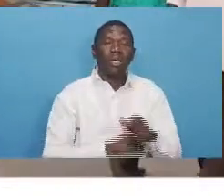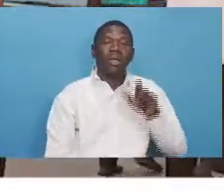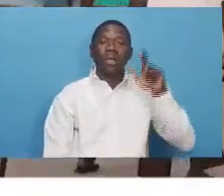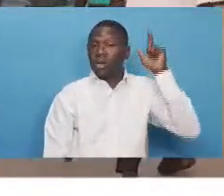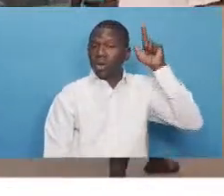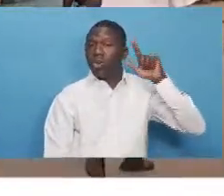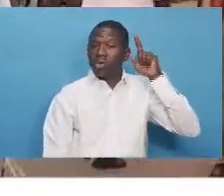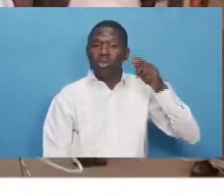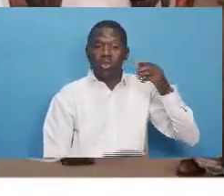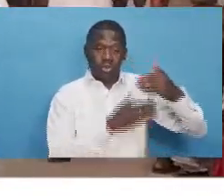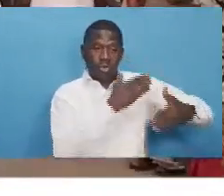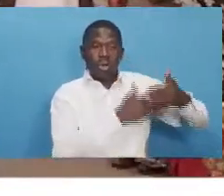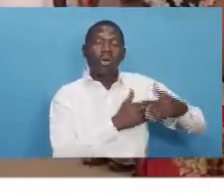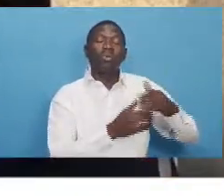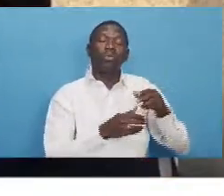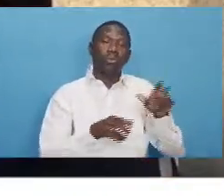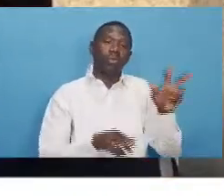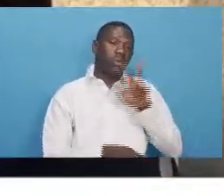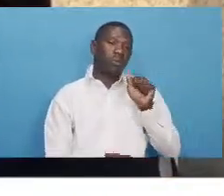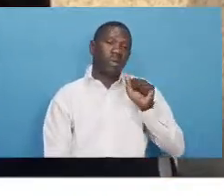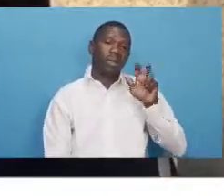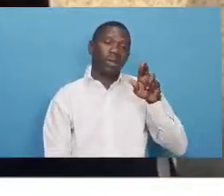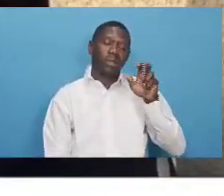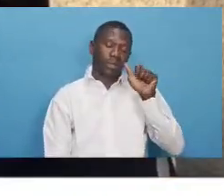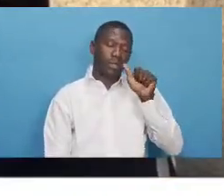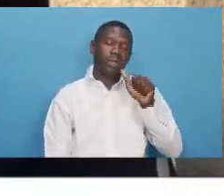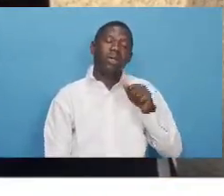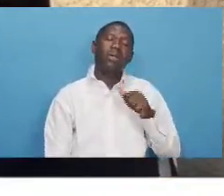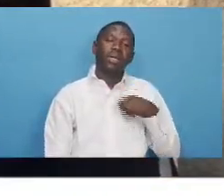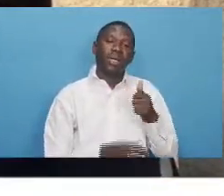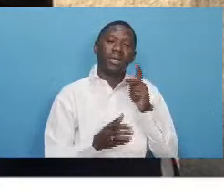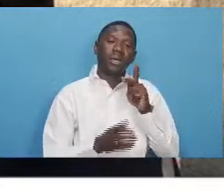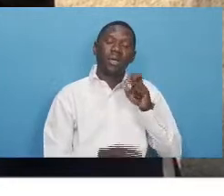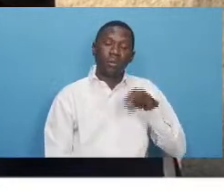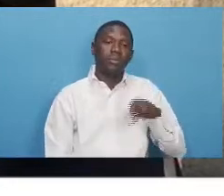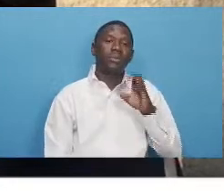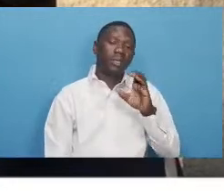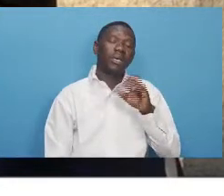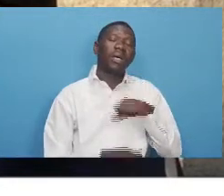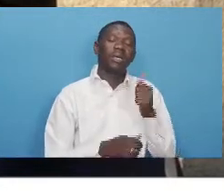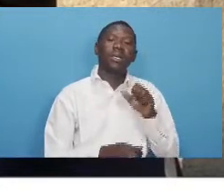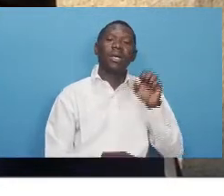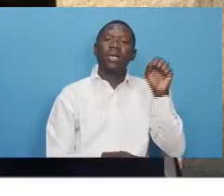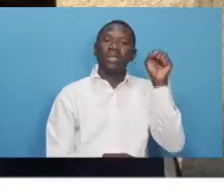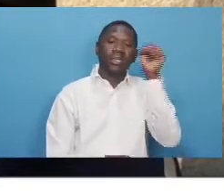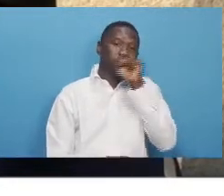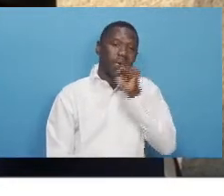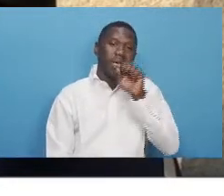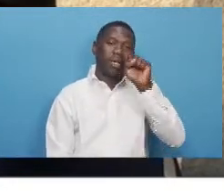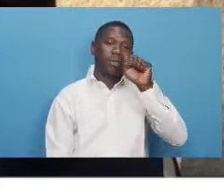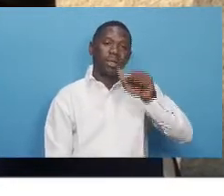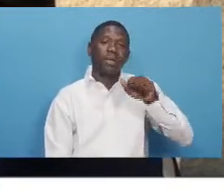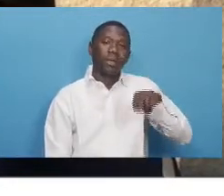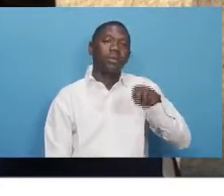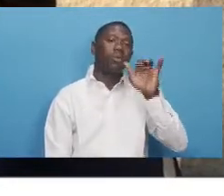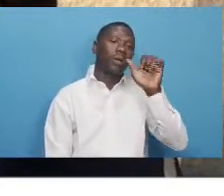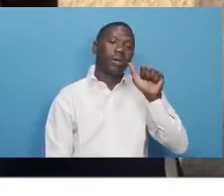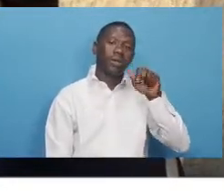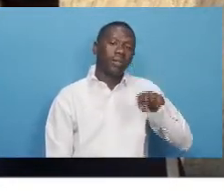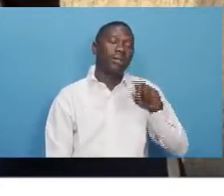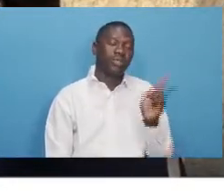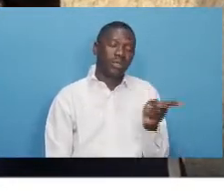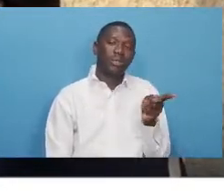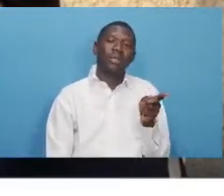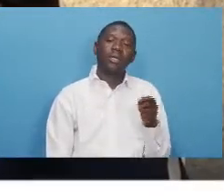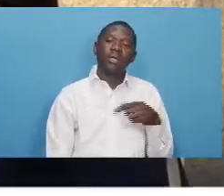in the Kanifing administrative area, Sanyang and Marakisa wards in the Brikama administrative area. The